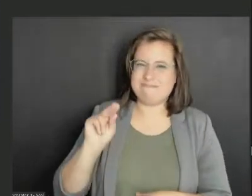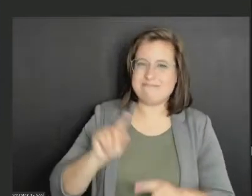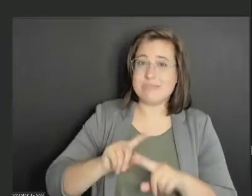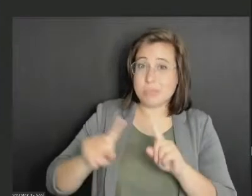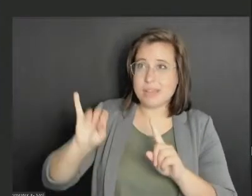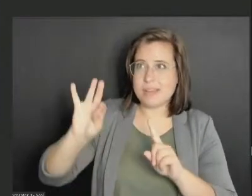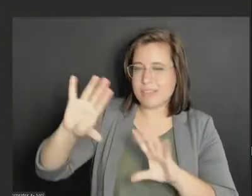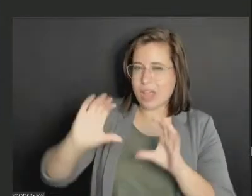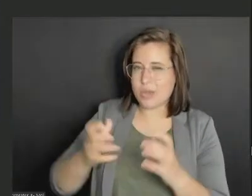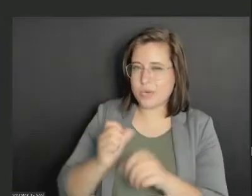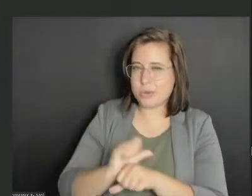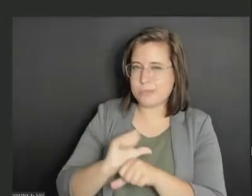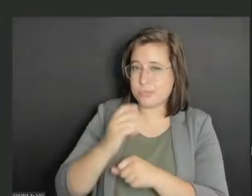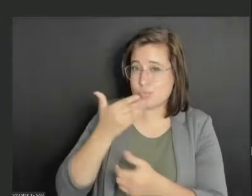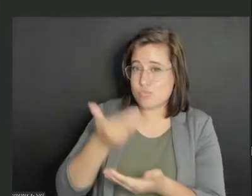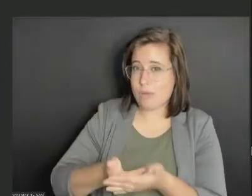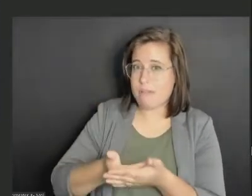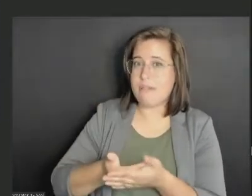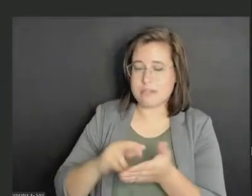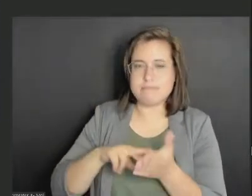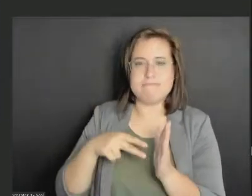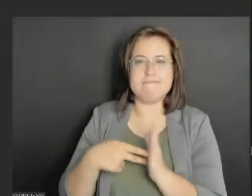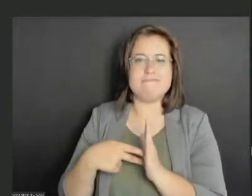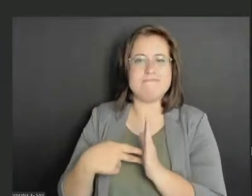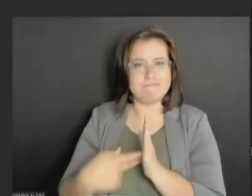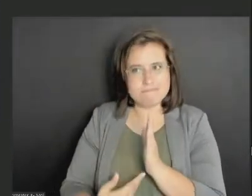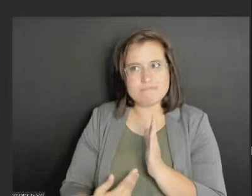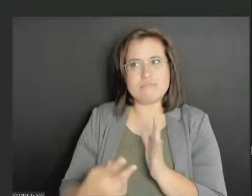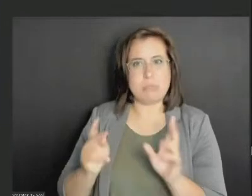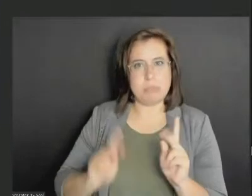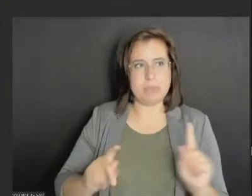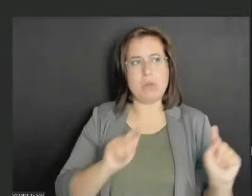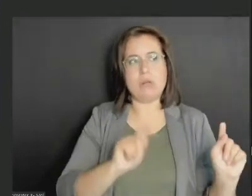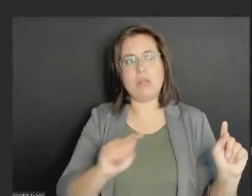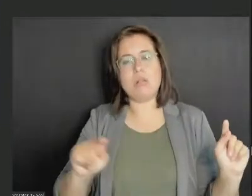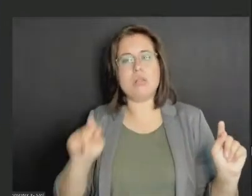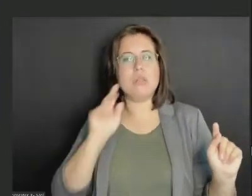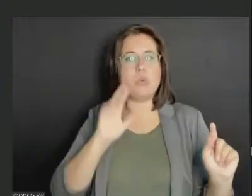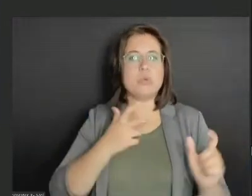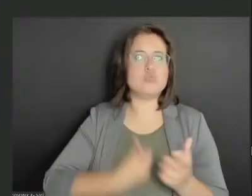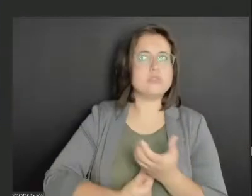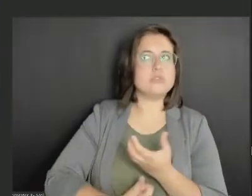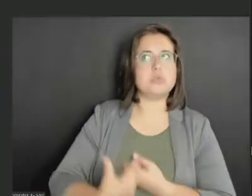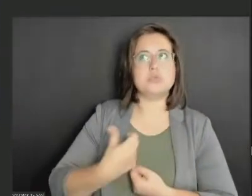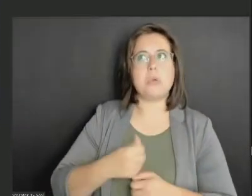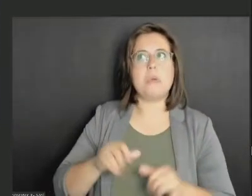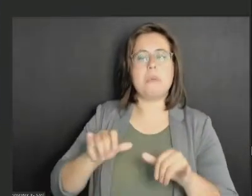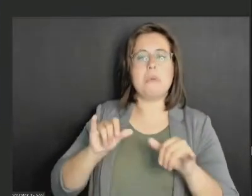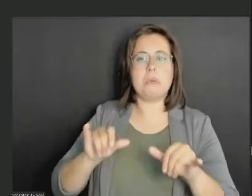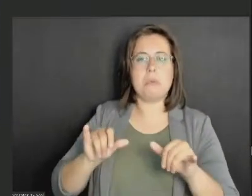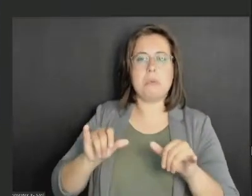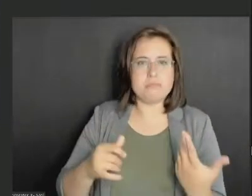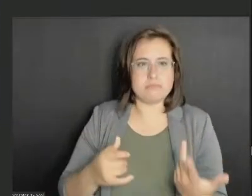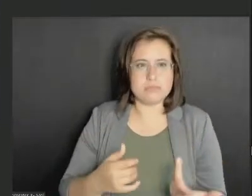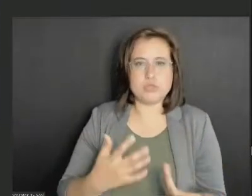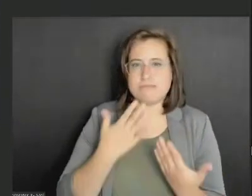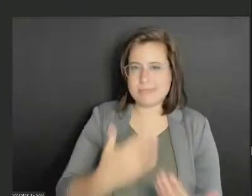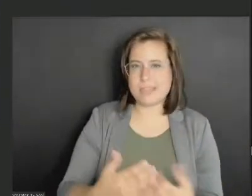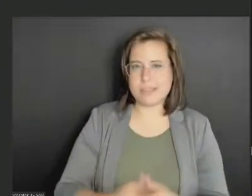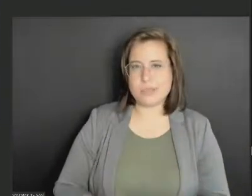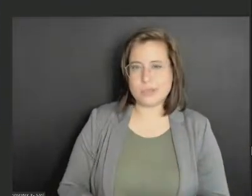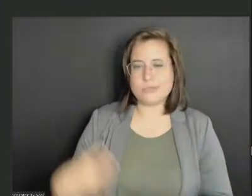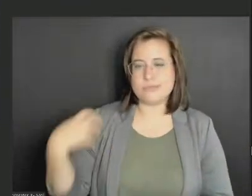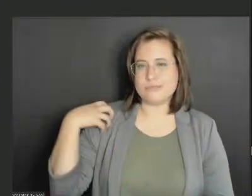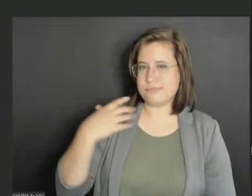well, it'll be something that will gain the trust of the American people. So thank you. Thank you so much, Dr. Putnam.